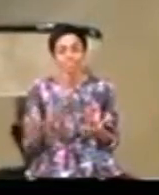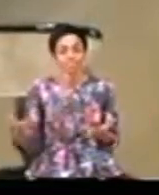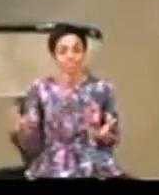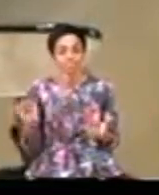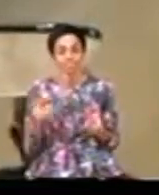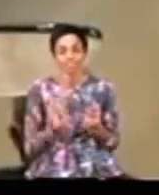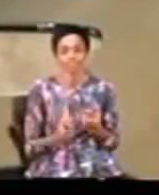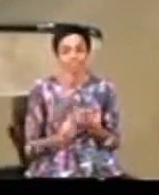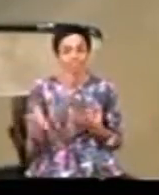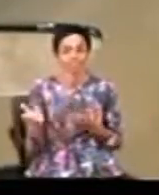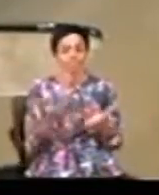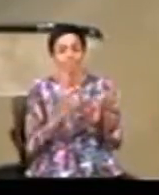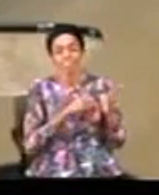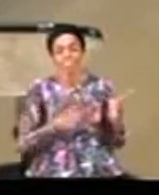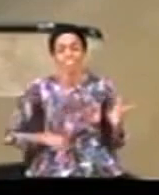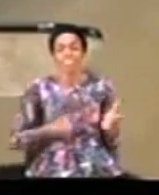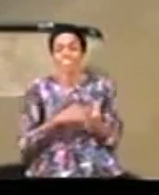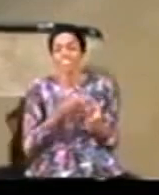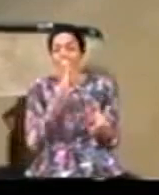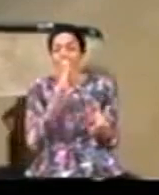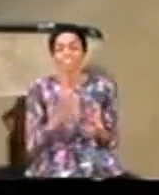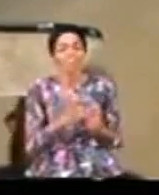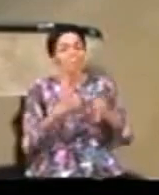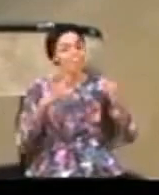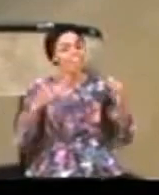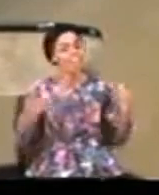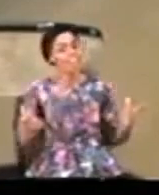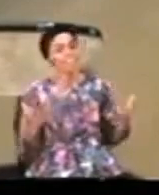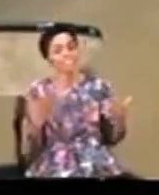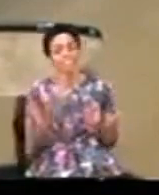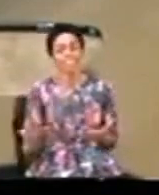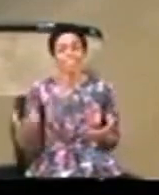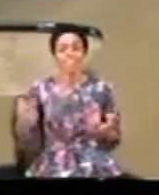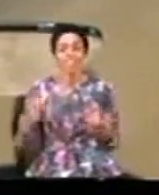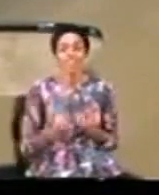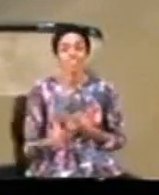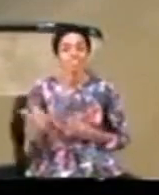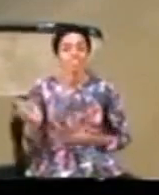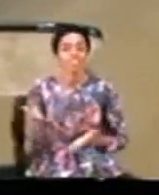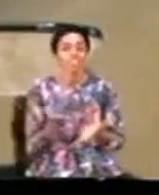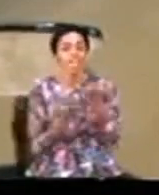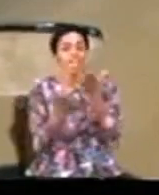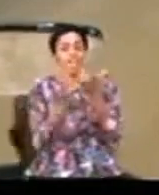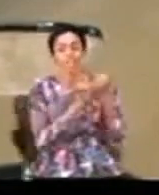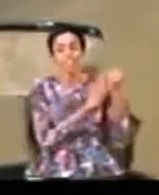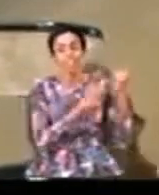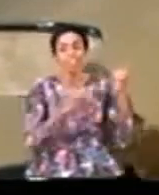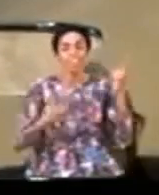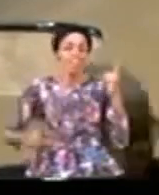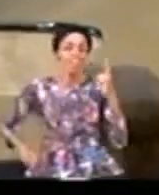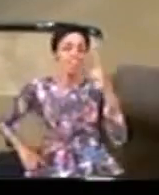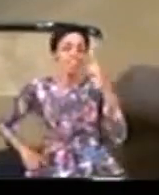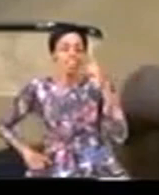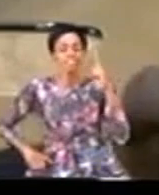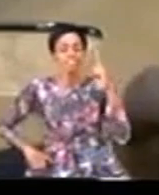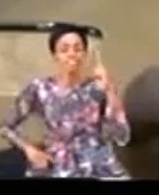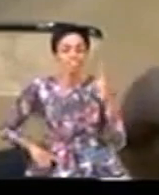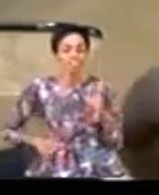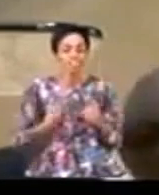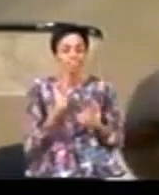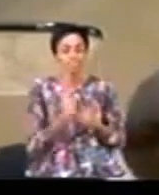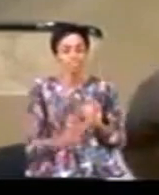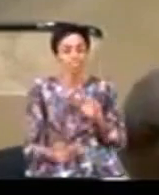to serve the Lord. It is a great thing to serve the